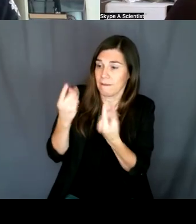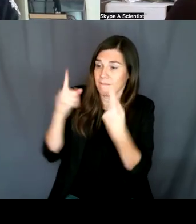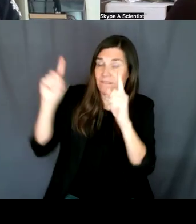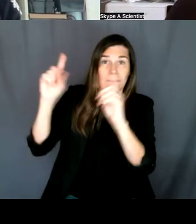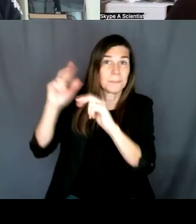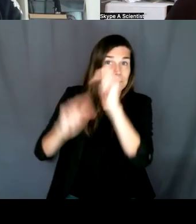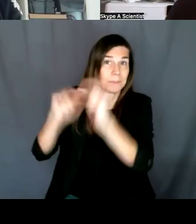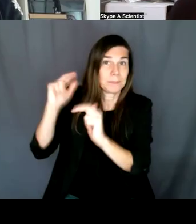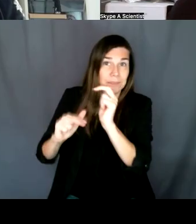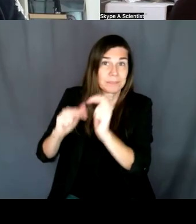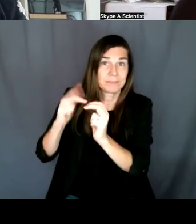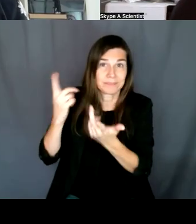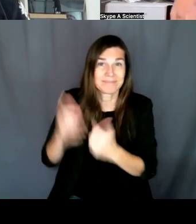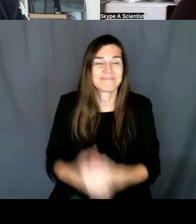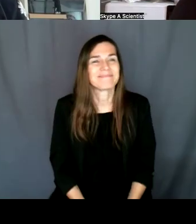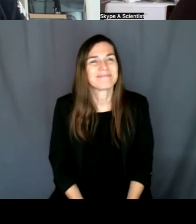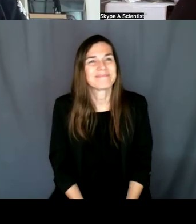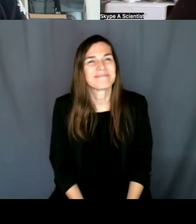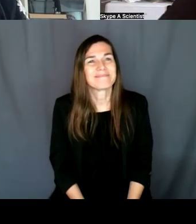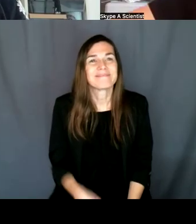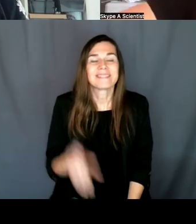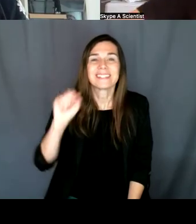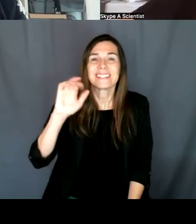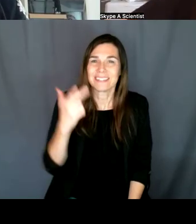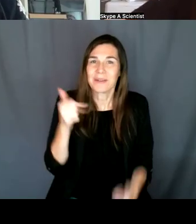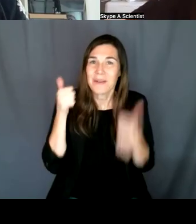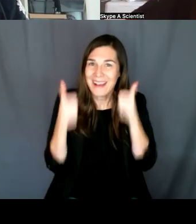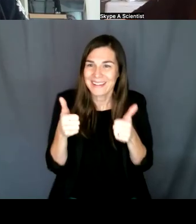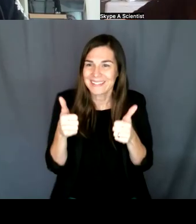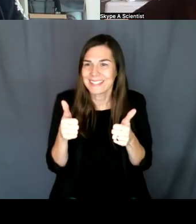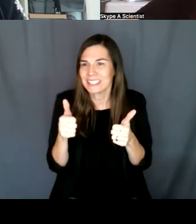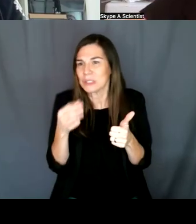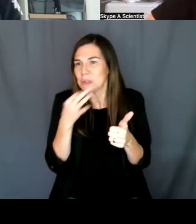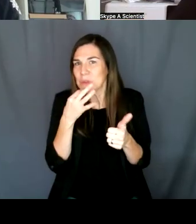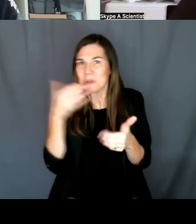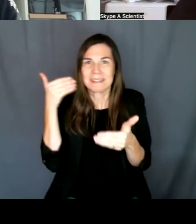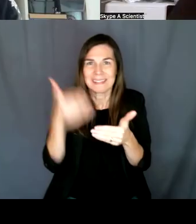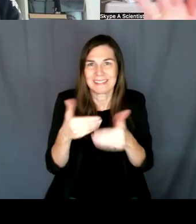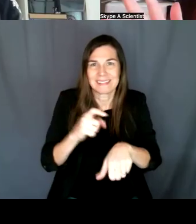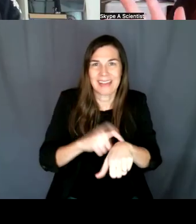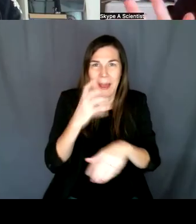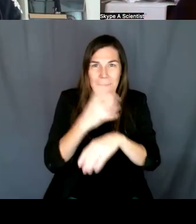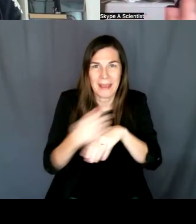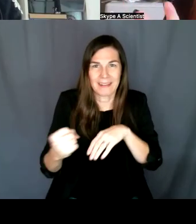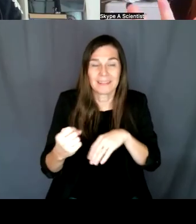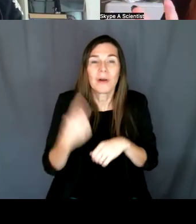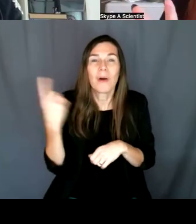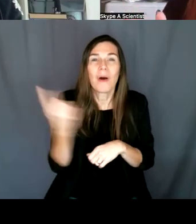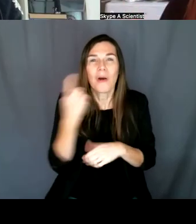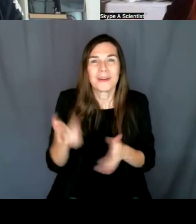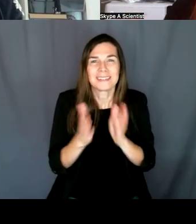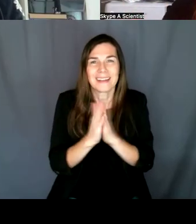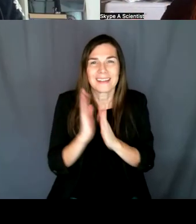buildings. Excellent. Thanks. Okay, so we are coming up on the end of our time here, and we always ask all of